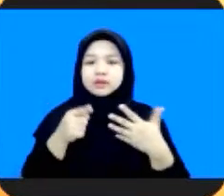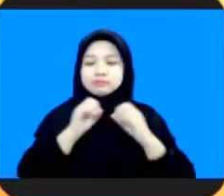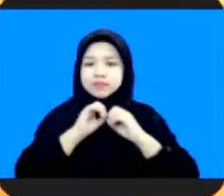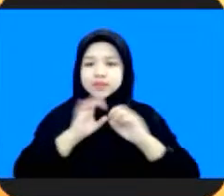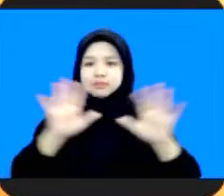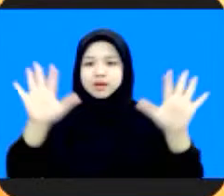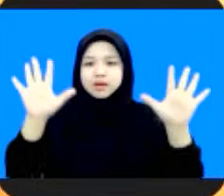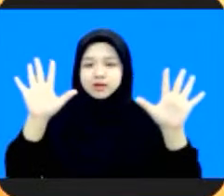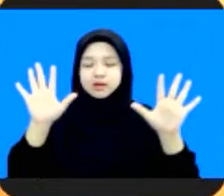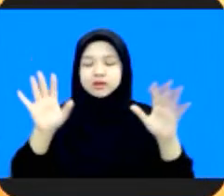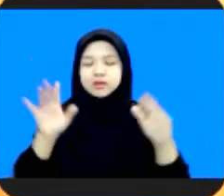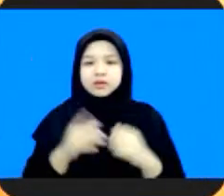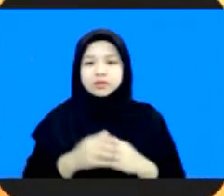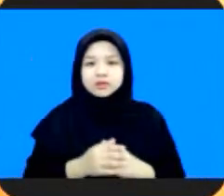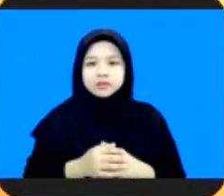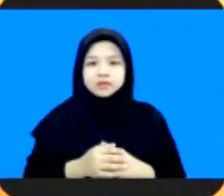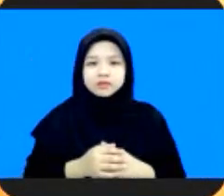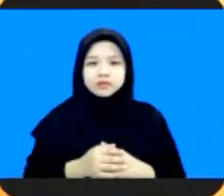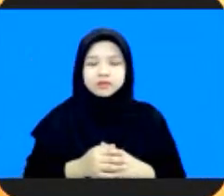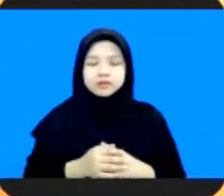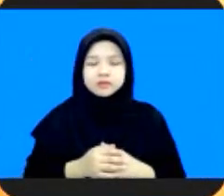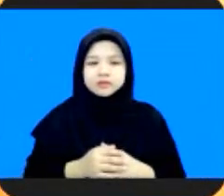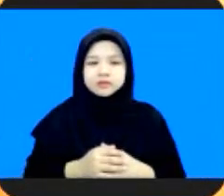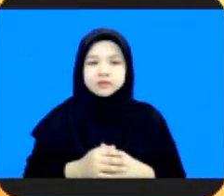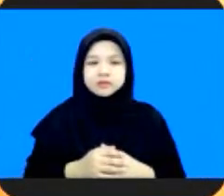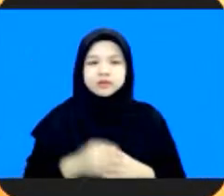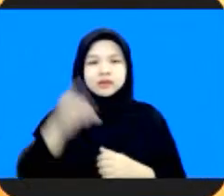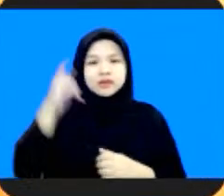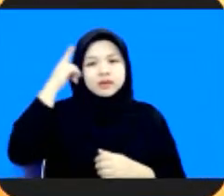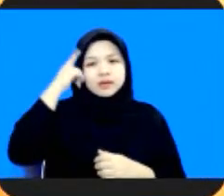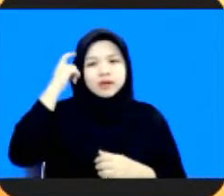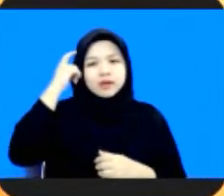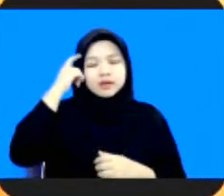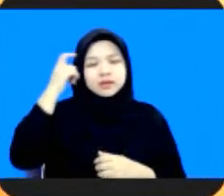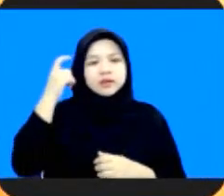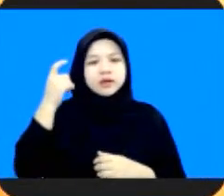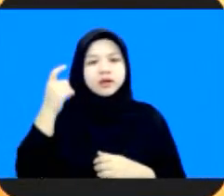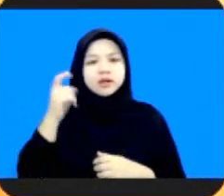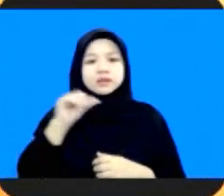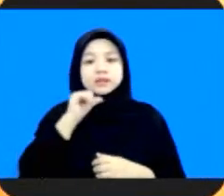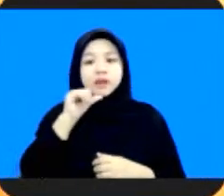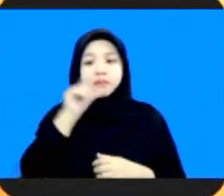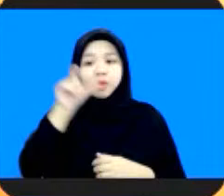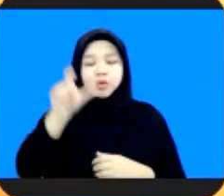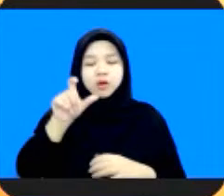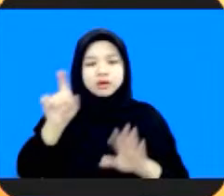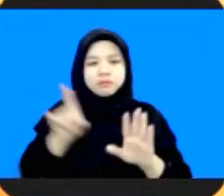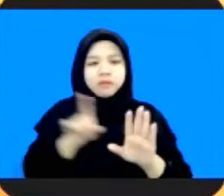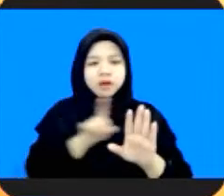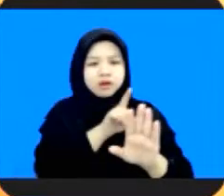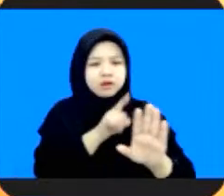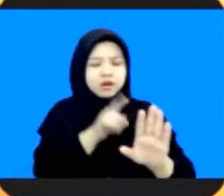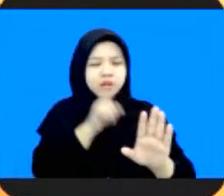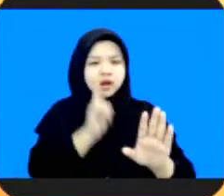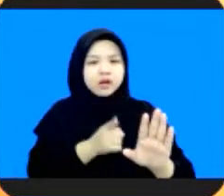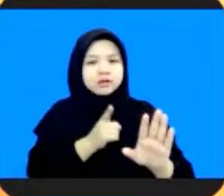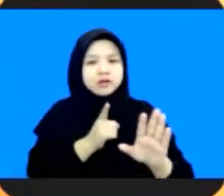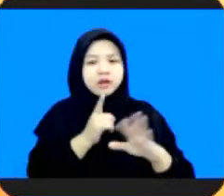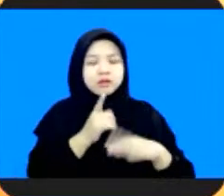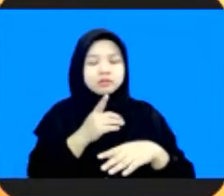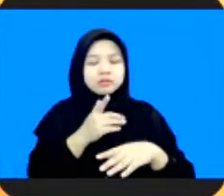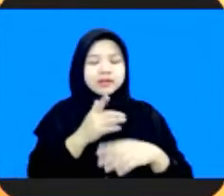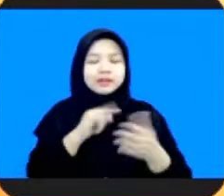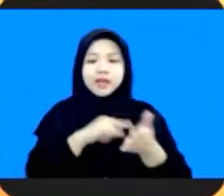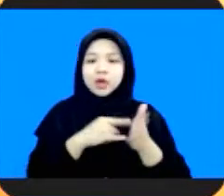other players who have formed the platforms. And they have all technology to figure